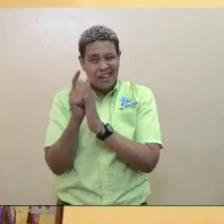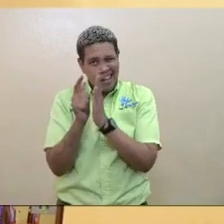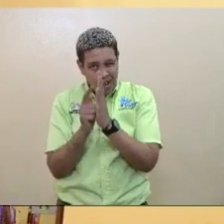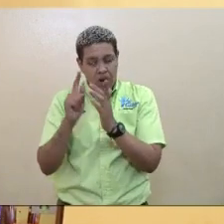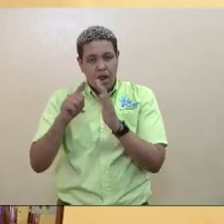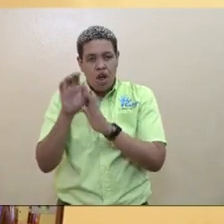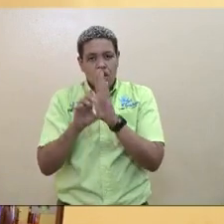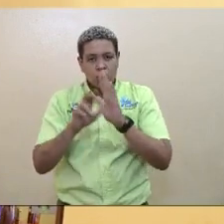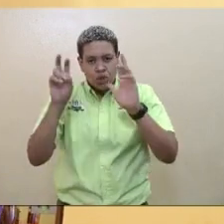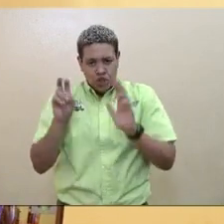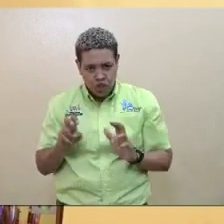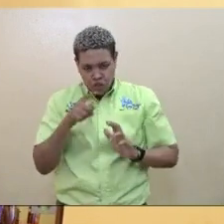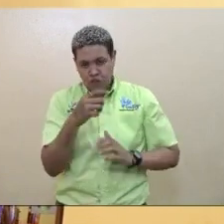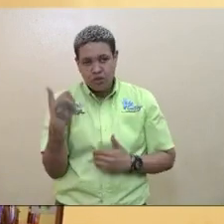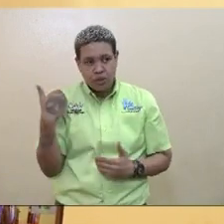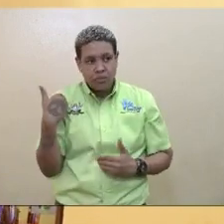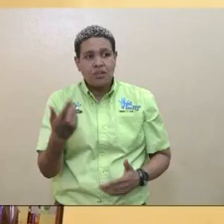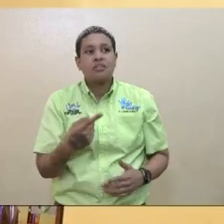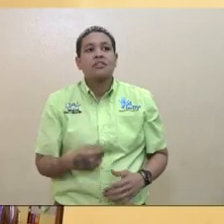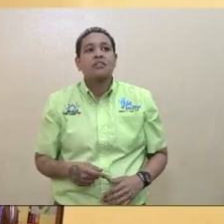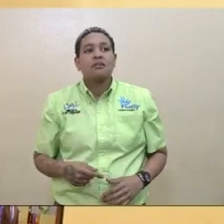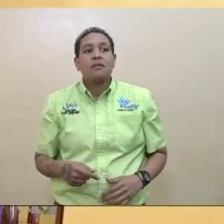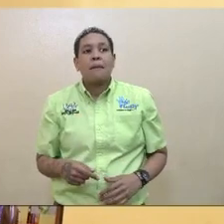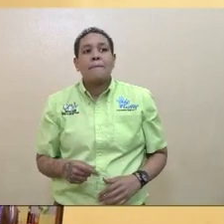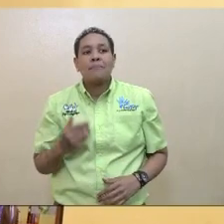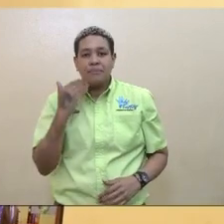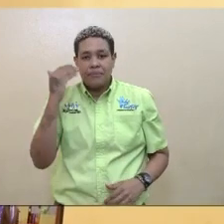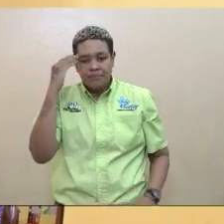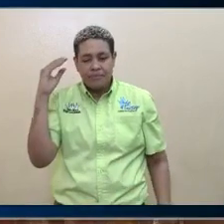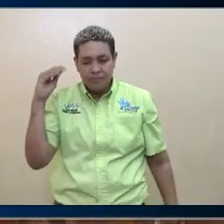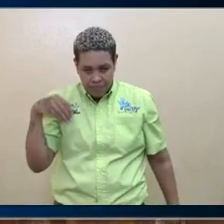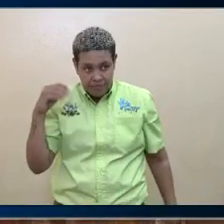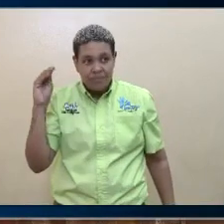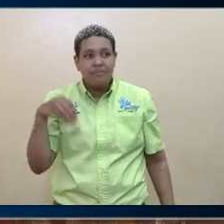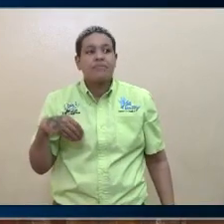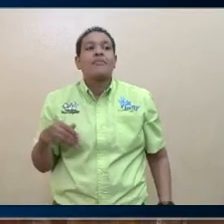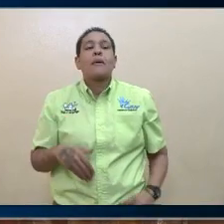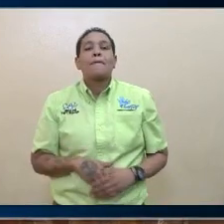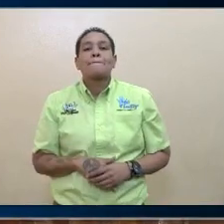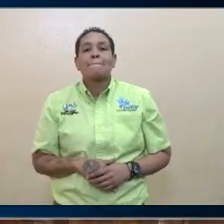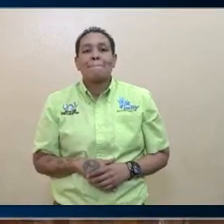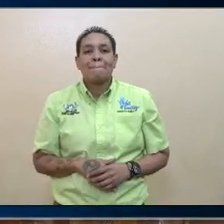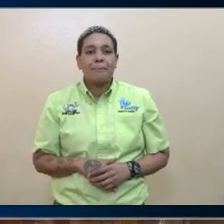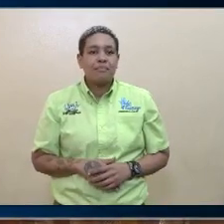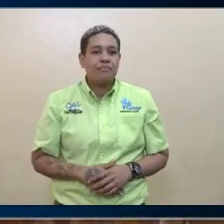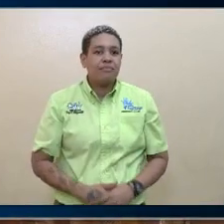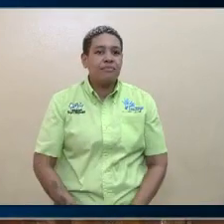Constitutional Affairs. Please take your acknowledgement, Minister.